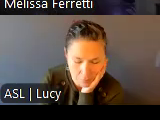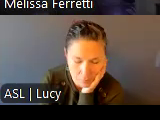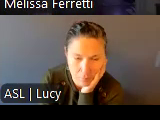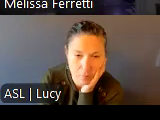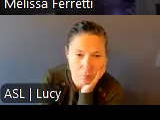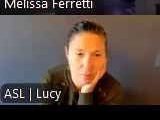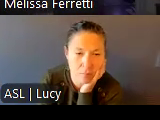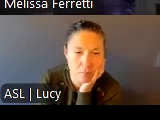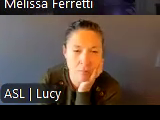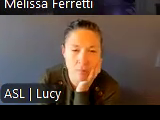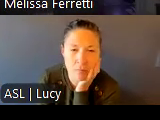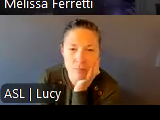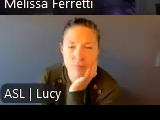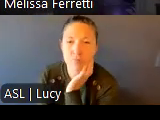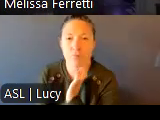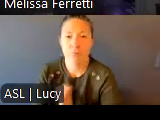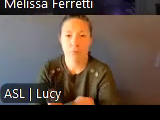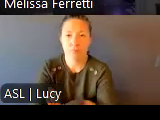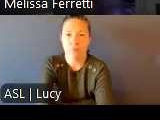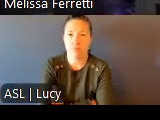Okay, good. Thank you.